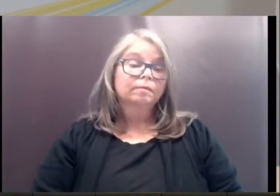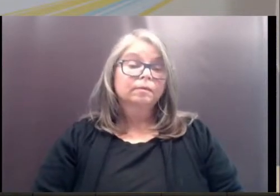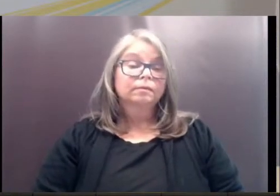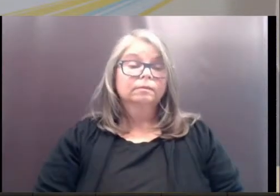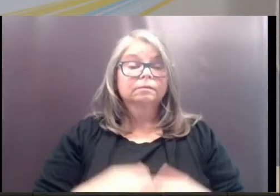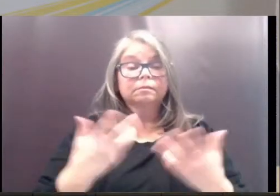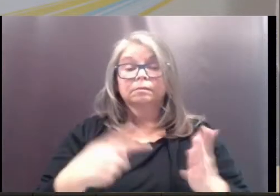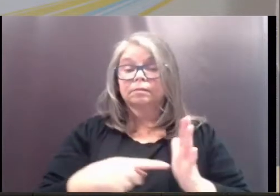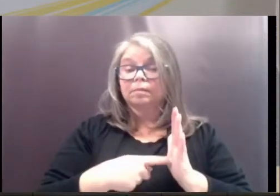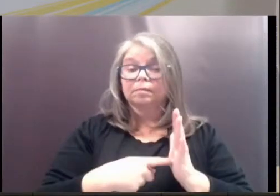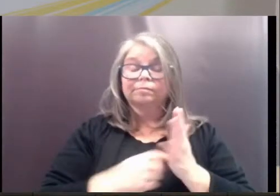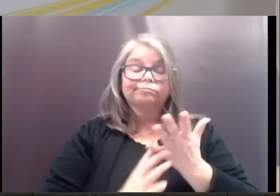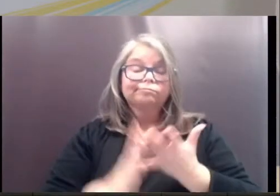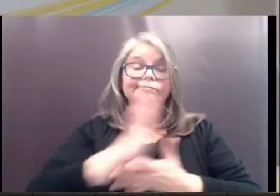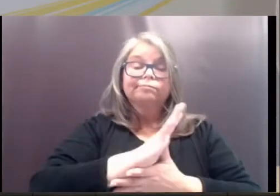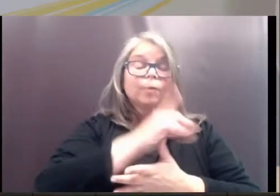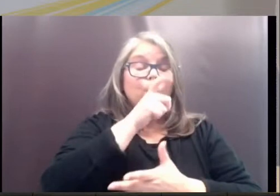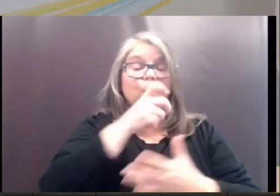doing testing,